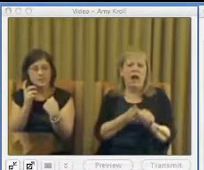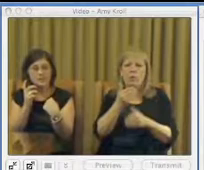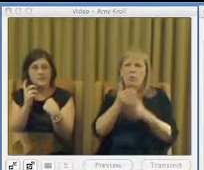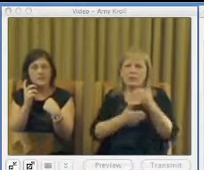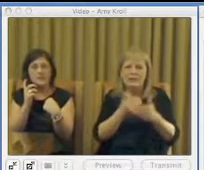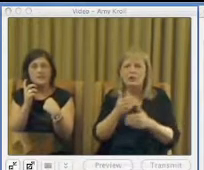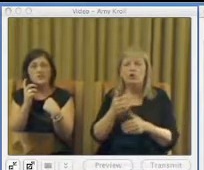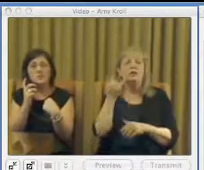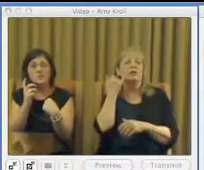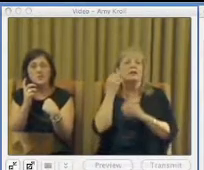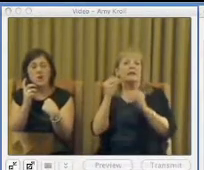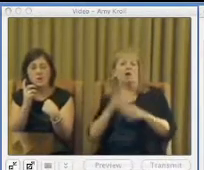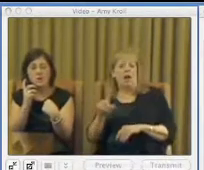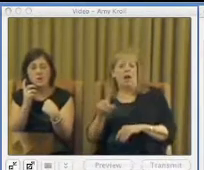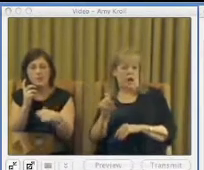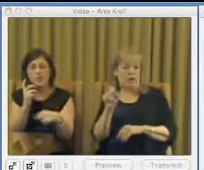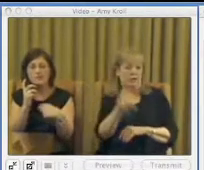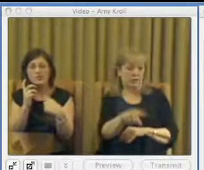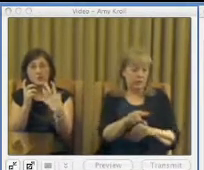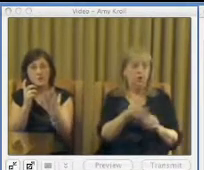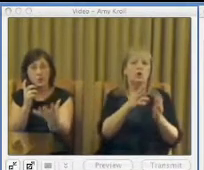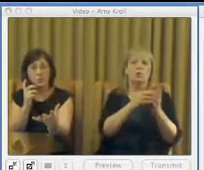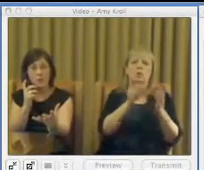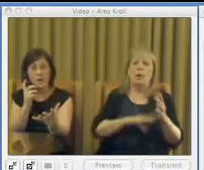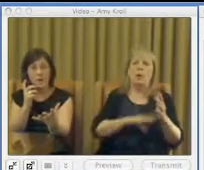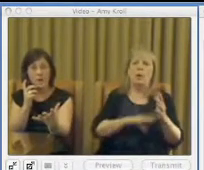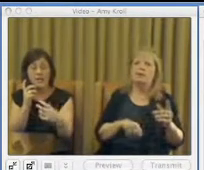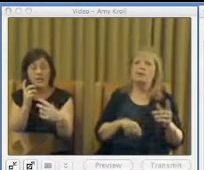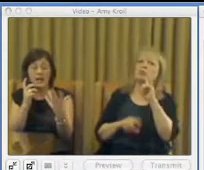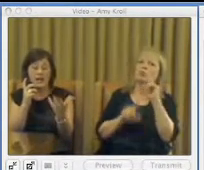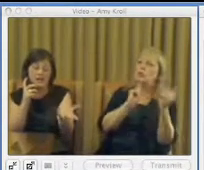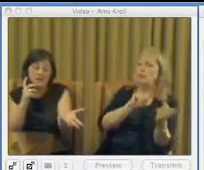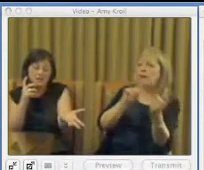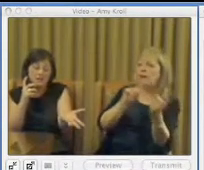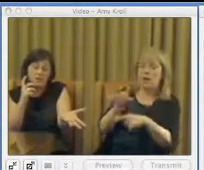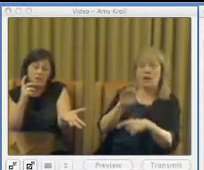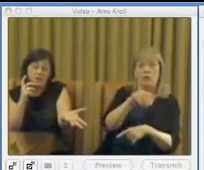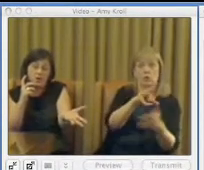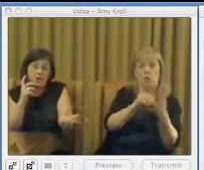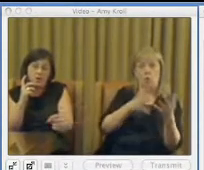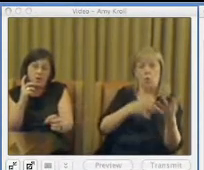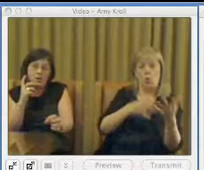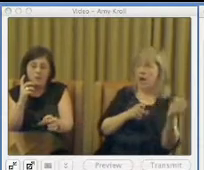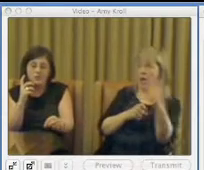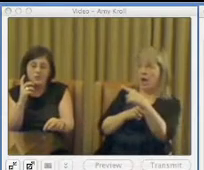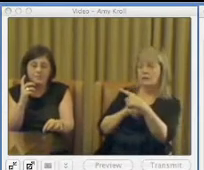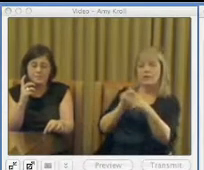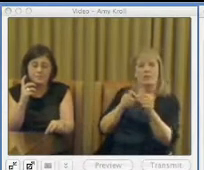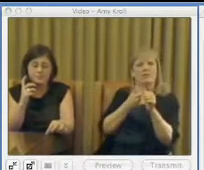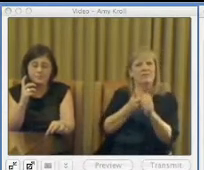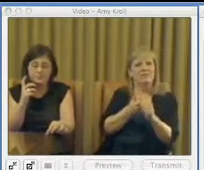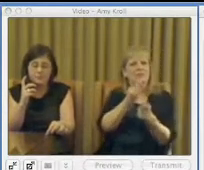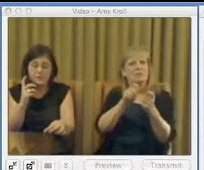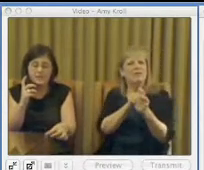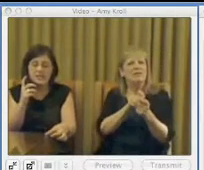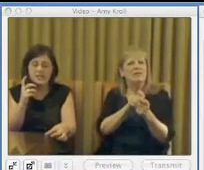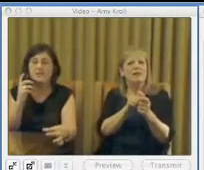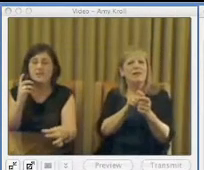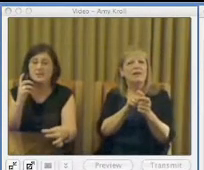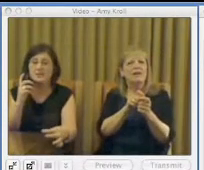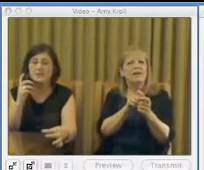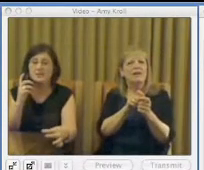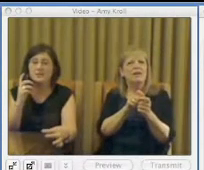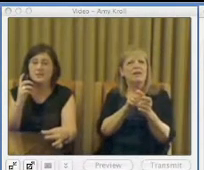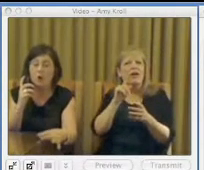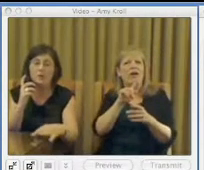when the teacher asks a question, the student responds. If the students want to ask a question, they have to do it in a certain way. And as we know,